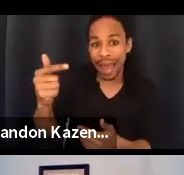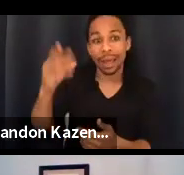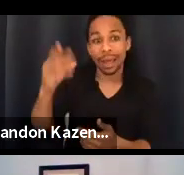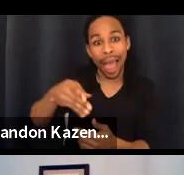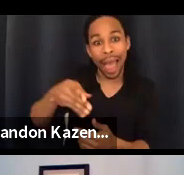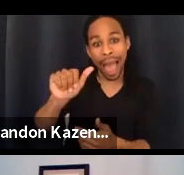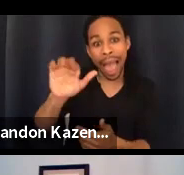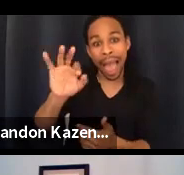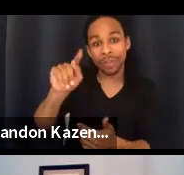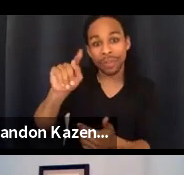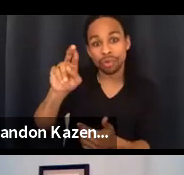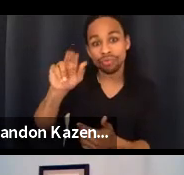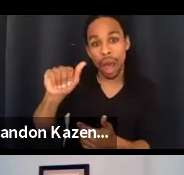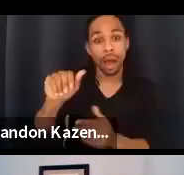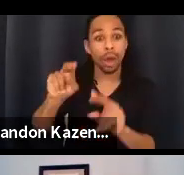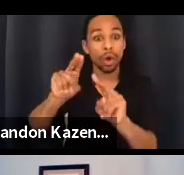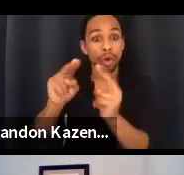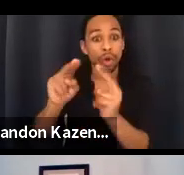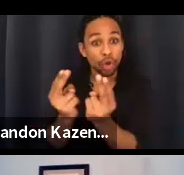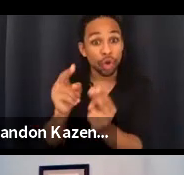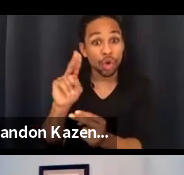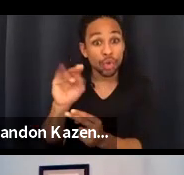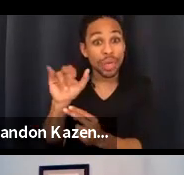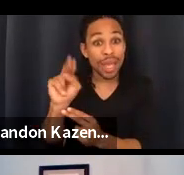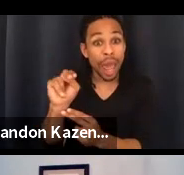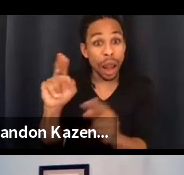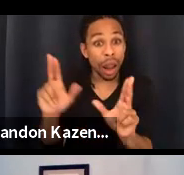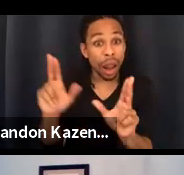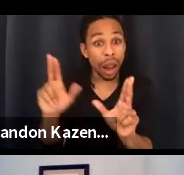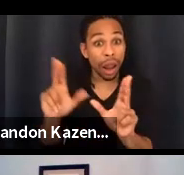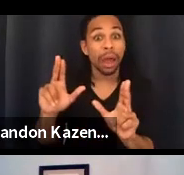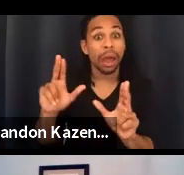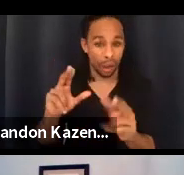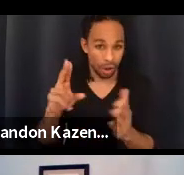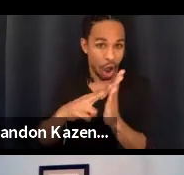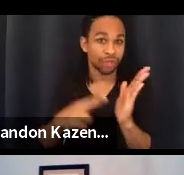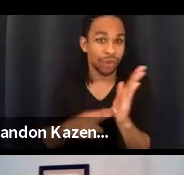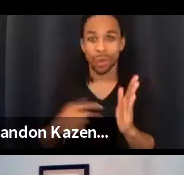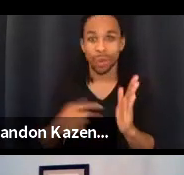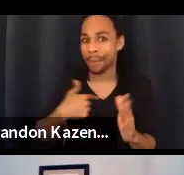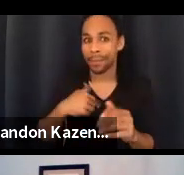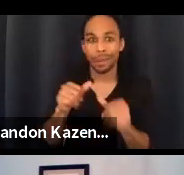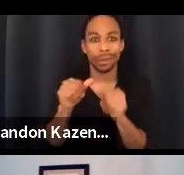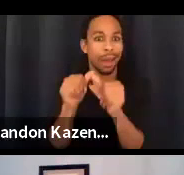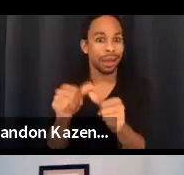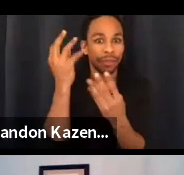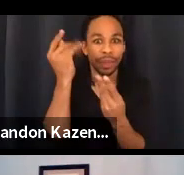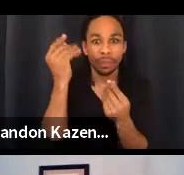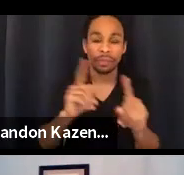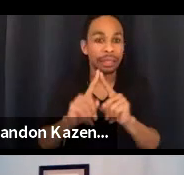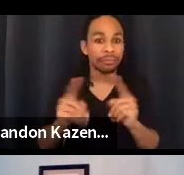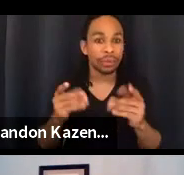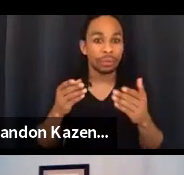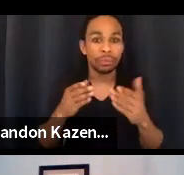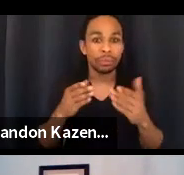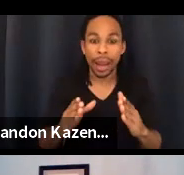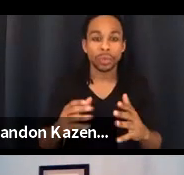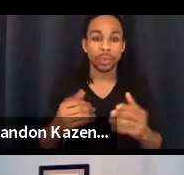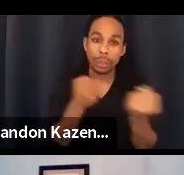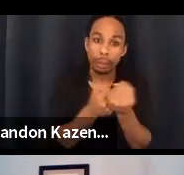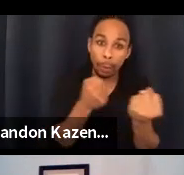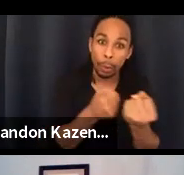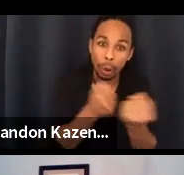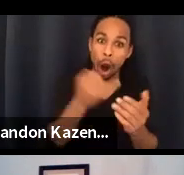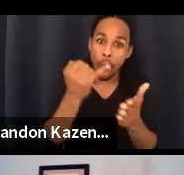creative ways to support the artists that come in within this really funky system that really